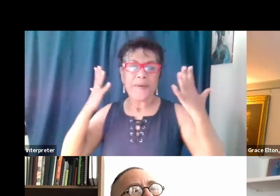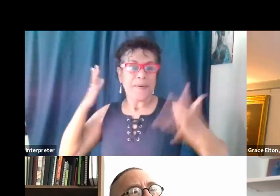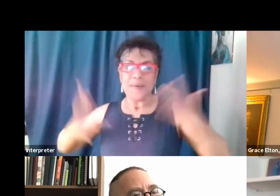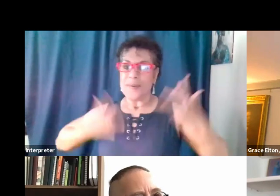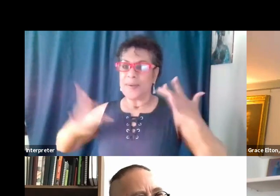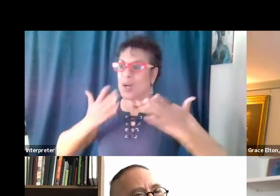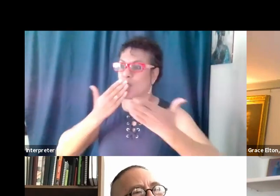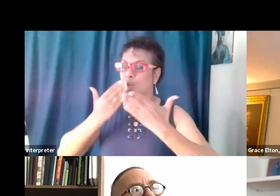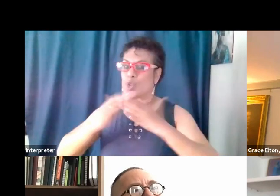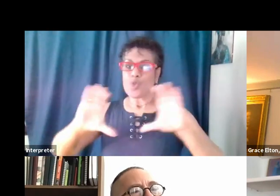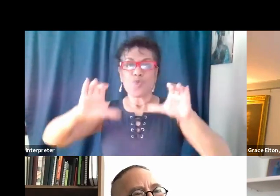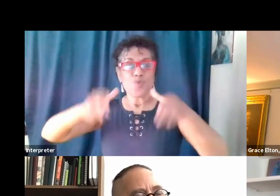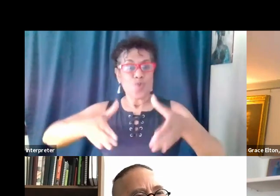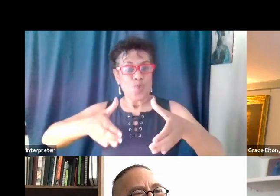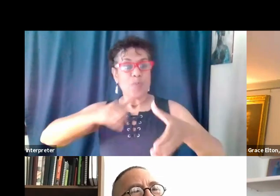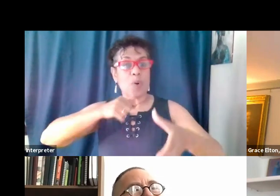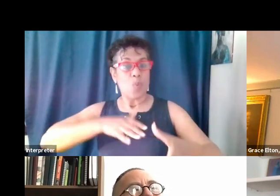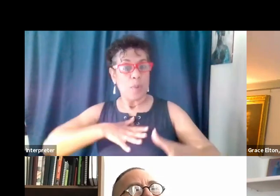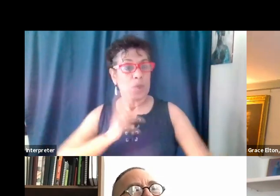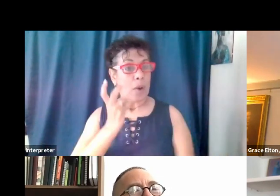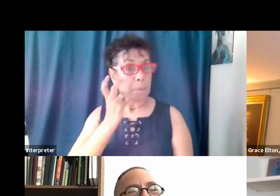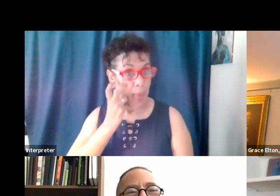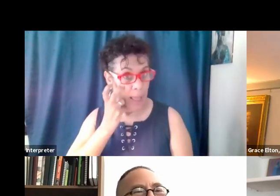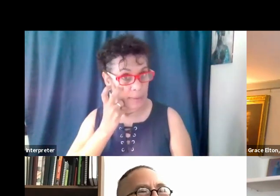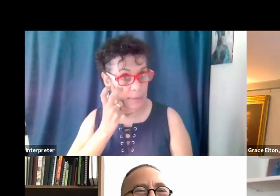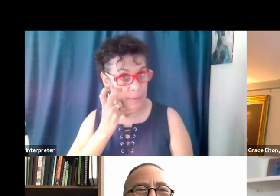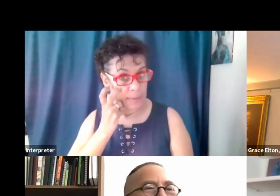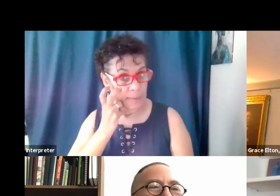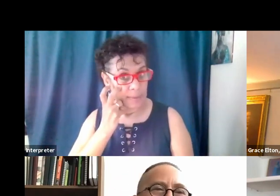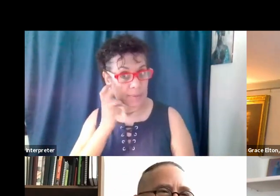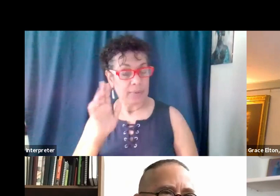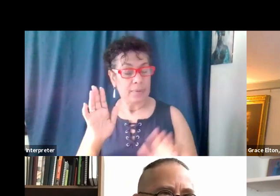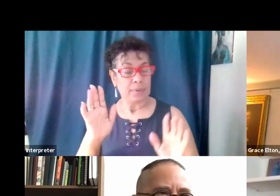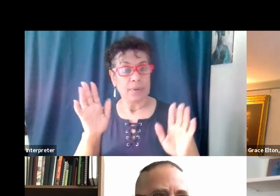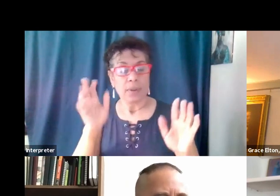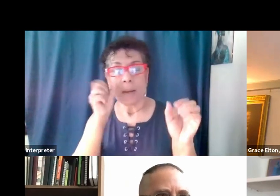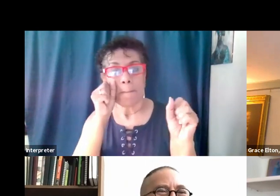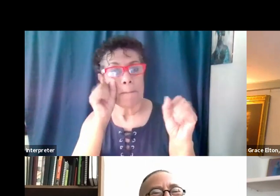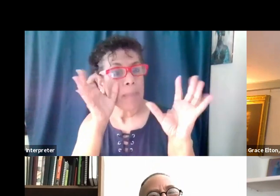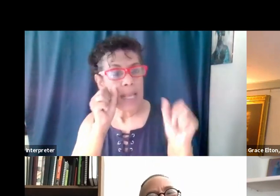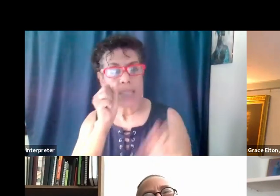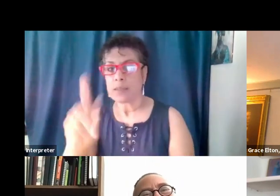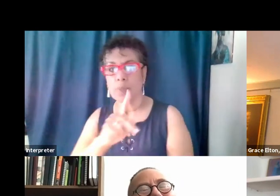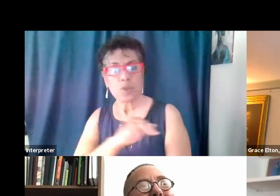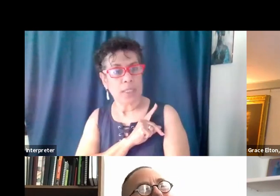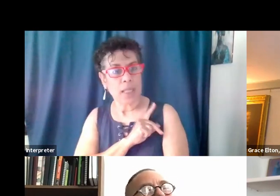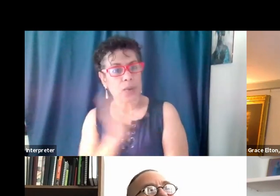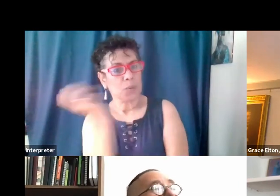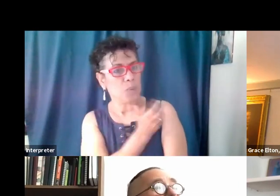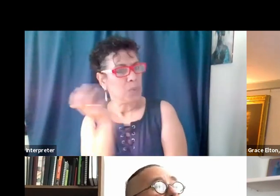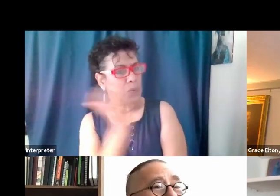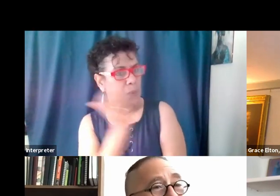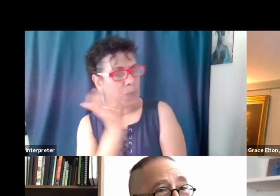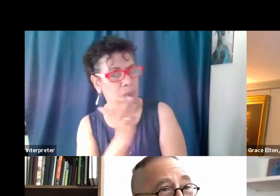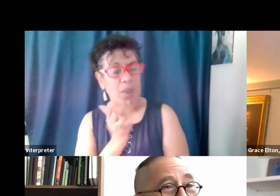crew of women who are blind, who are amazing personalities, and are